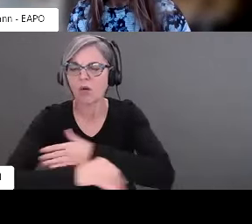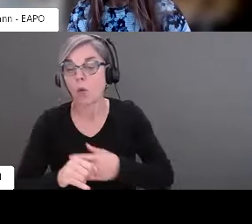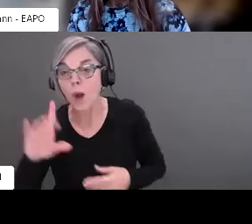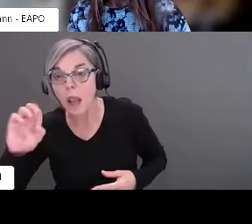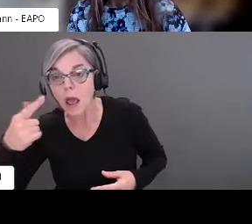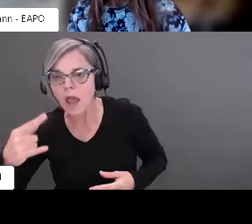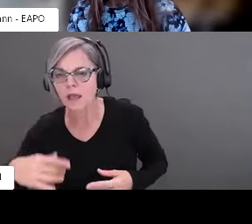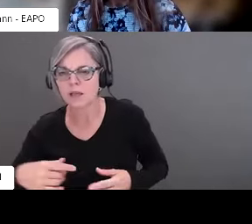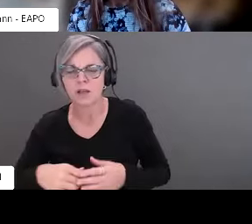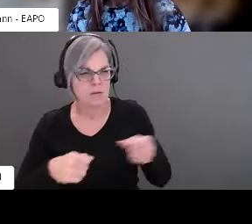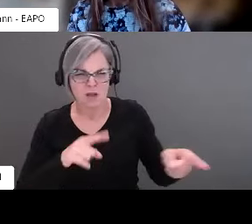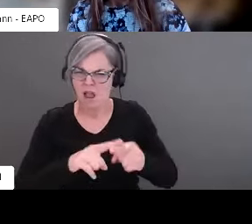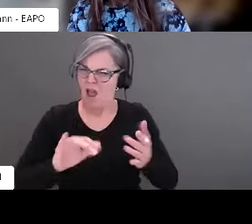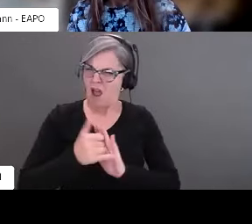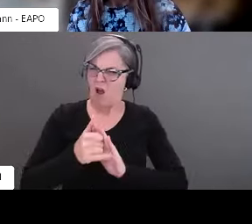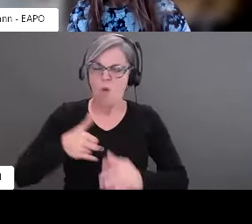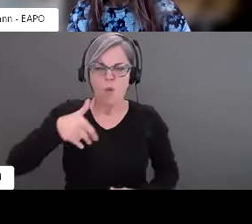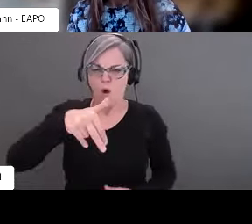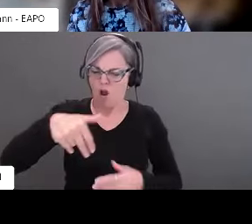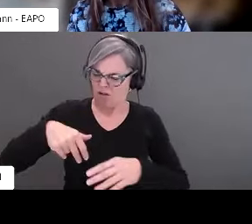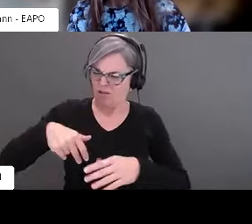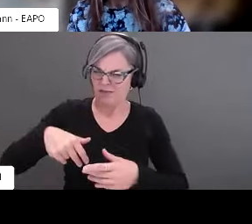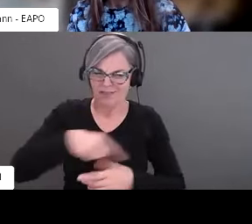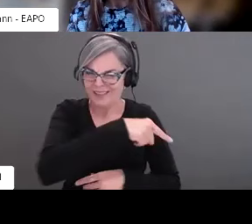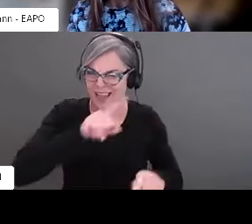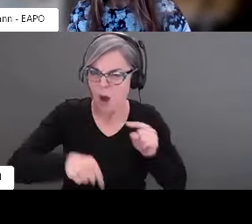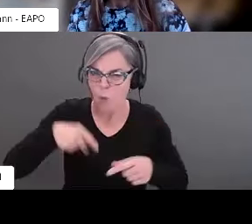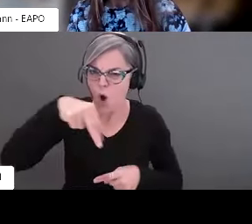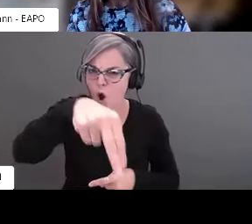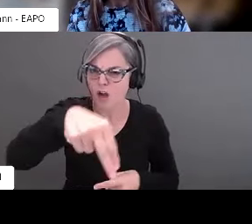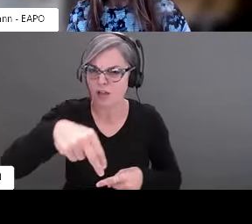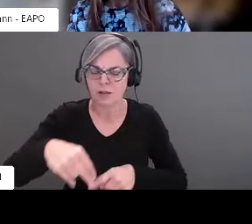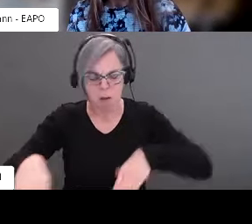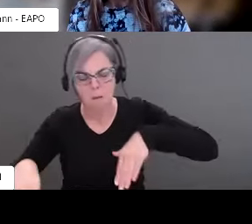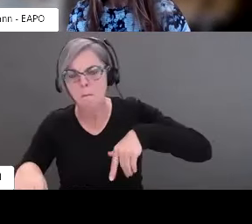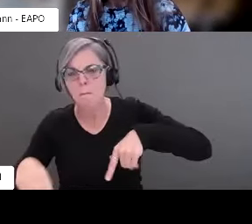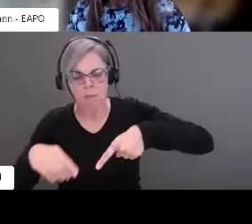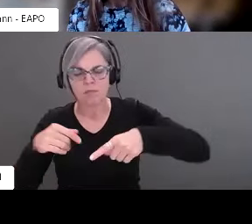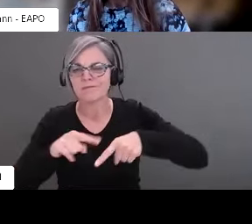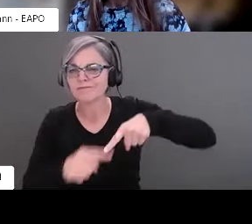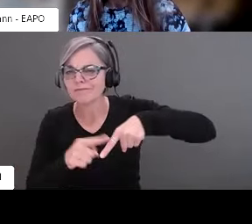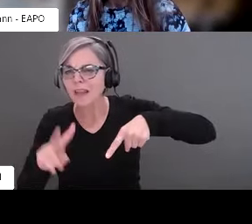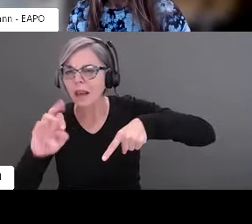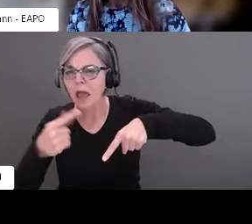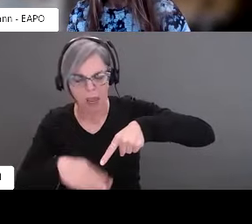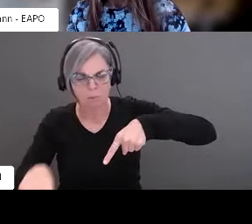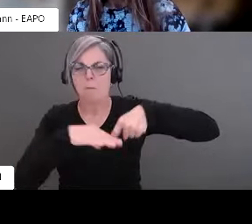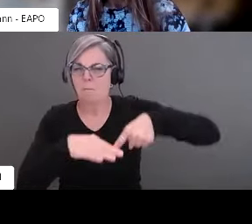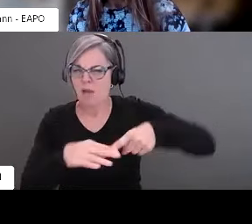Versus somebody who's playing pickleball twice a week and